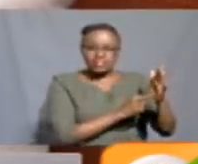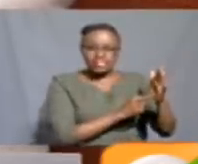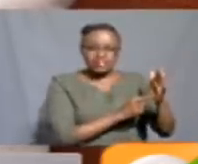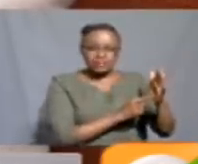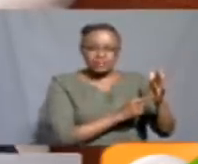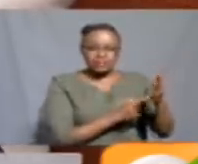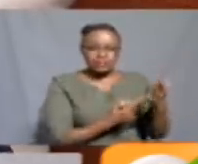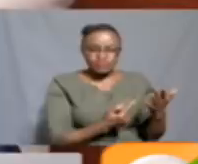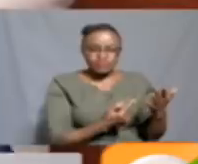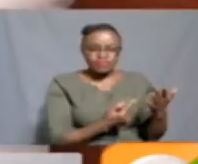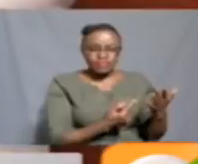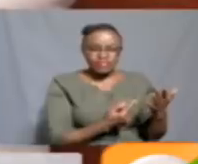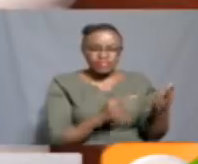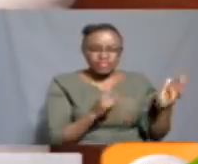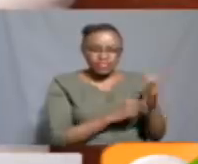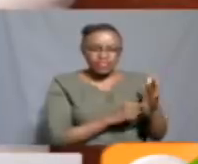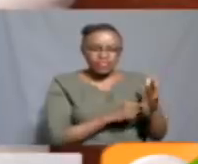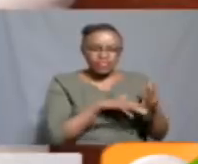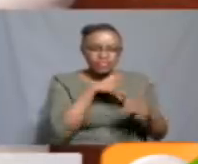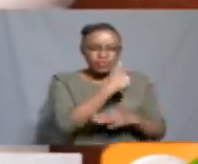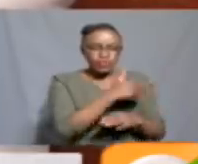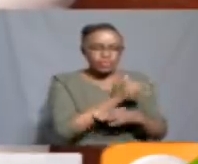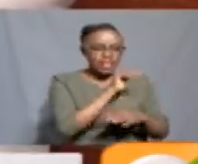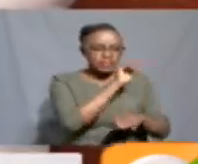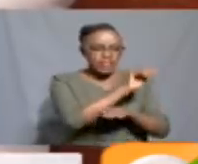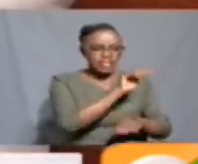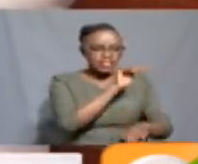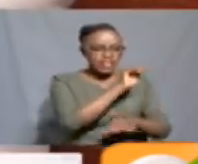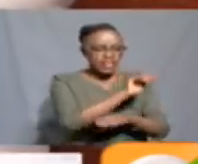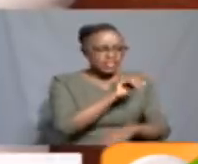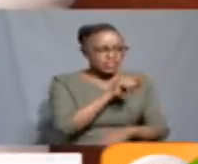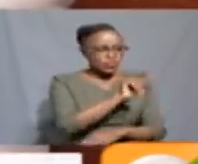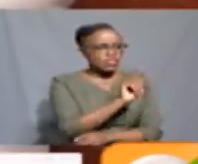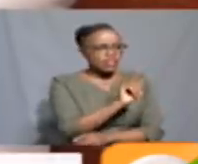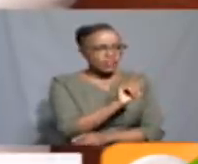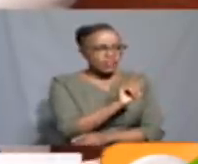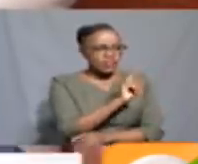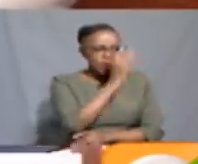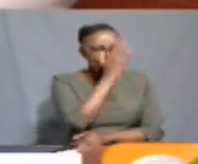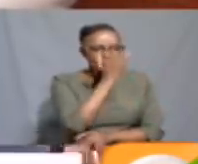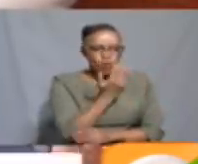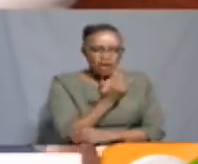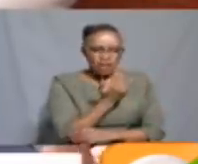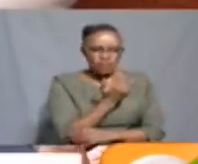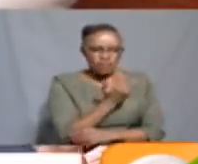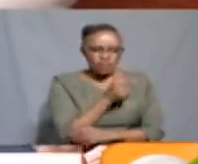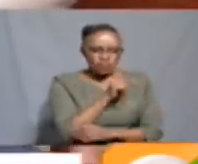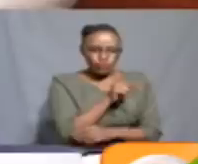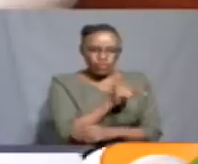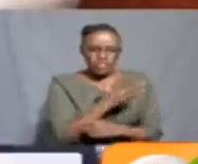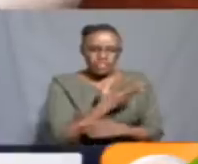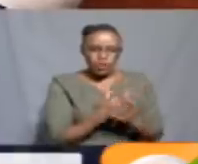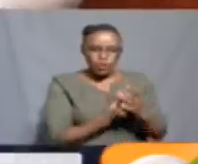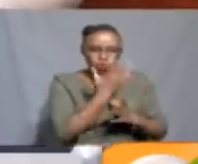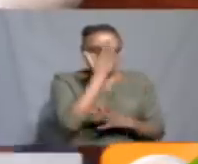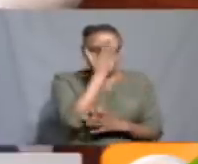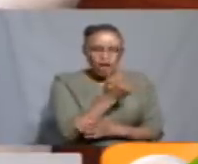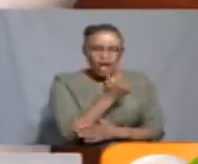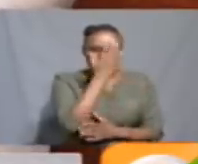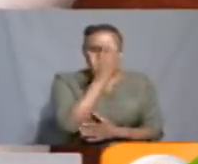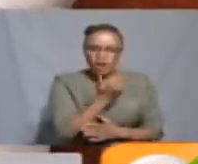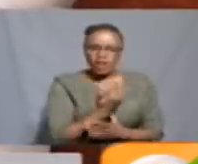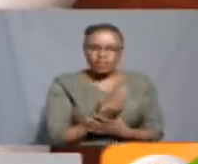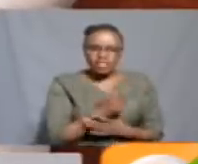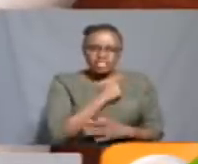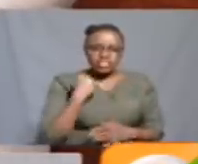we got to, off and on, we keep on asking ourselves, why China grew that way? Yeah. Why? Yeah. Why? China. Tell me.